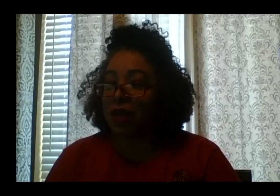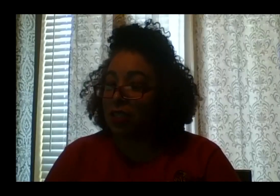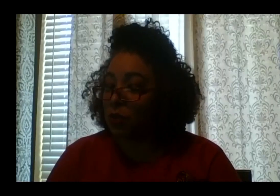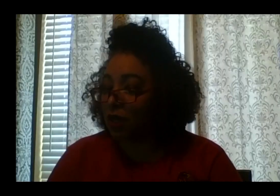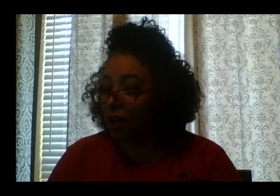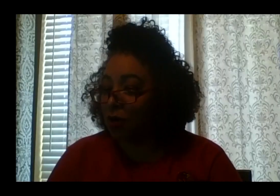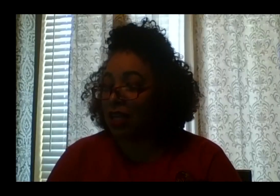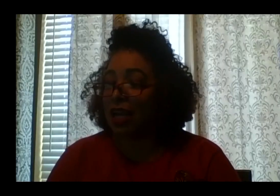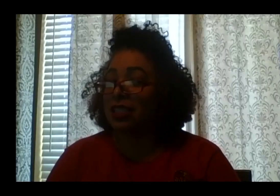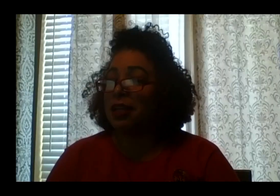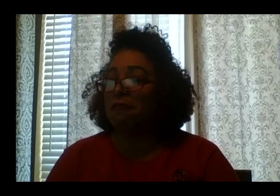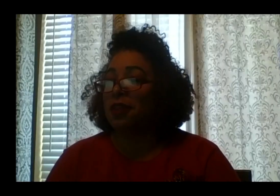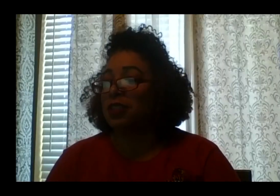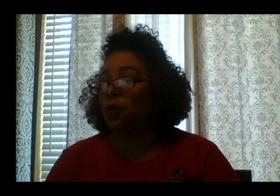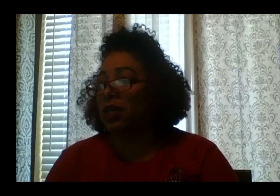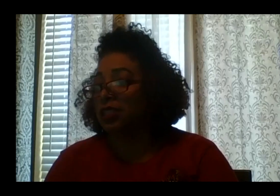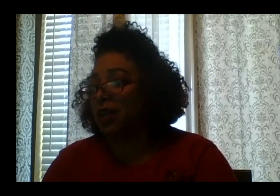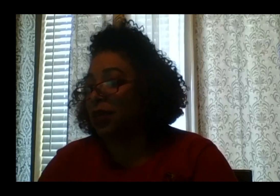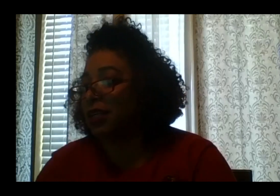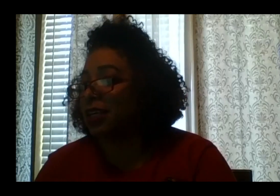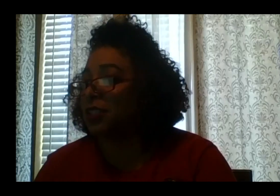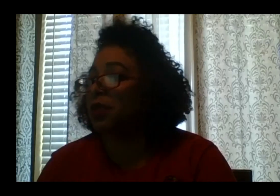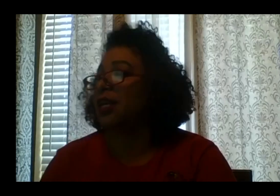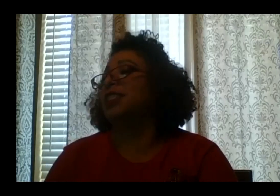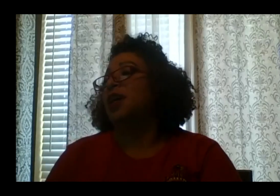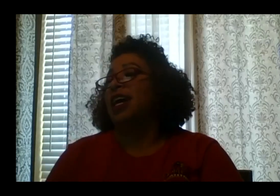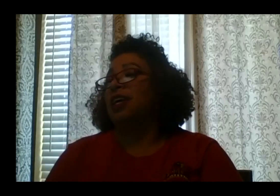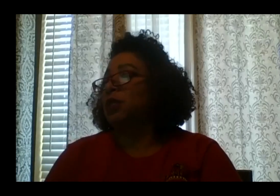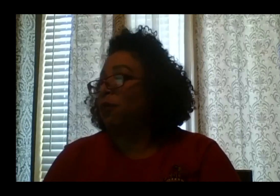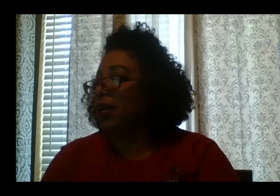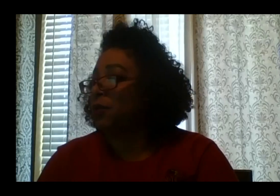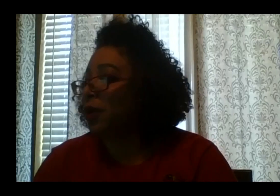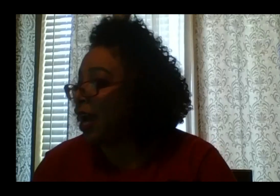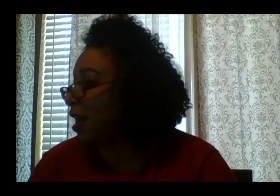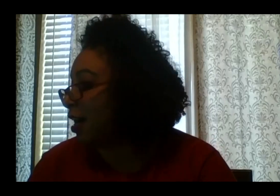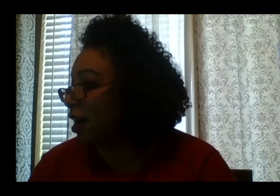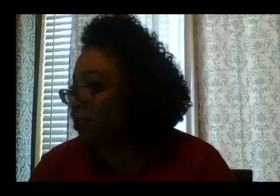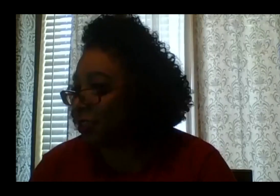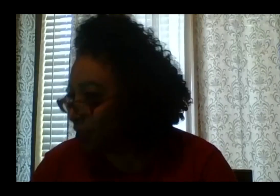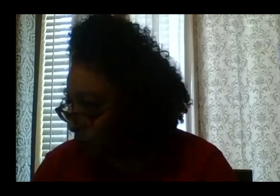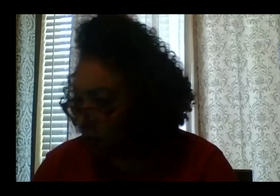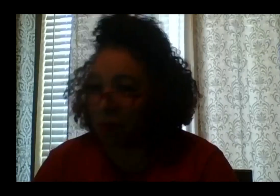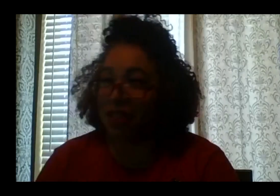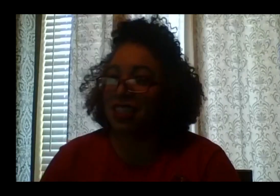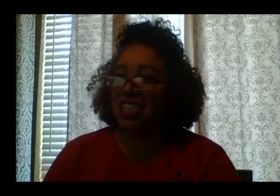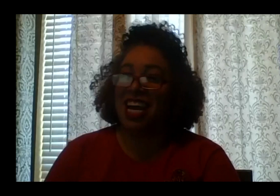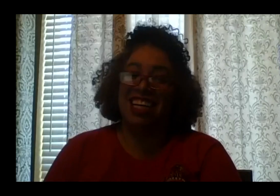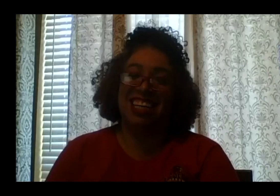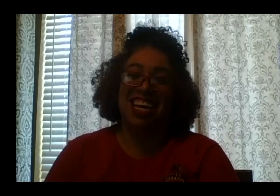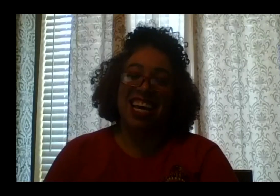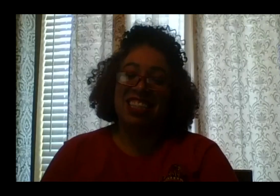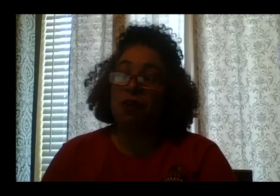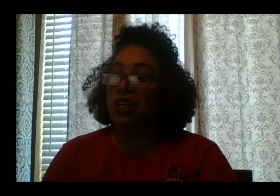going to bring this to a close. And like I said, if there's a question that we didn't get to, because there was a point where we had like 120 people in this